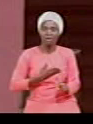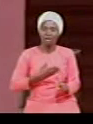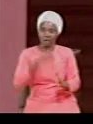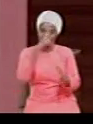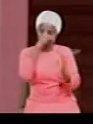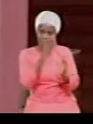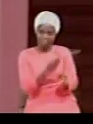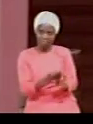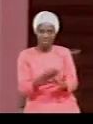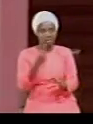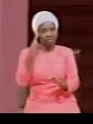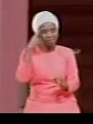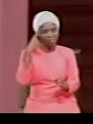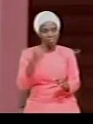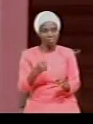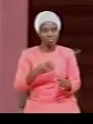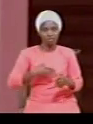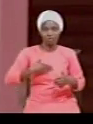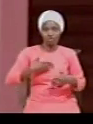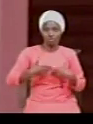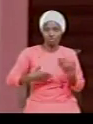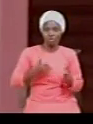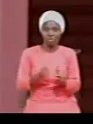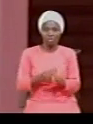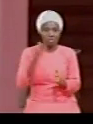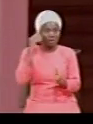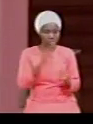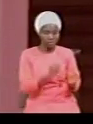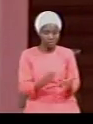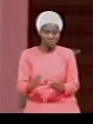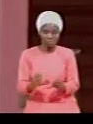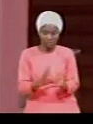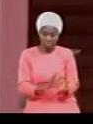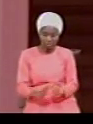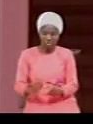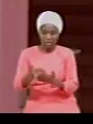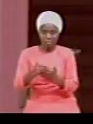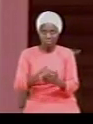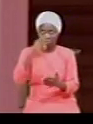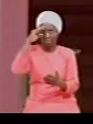joy that was set before him, endured the cross.